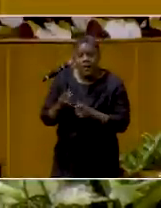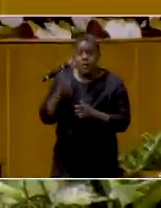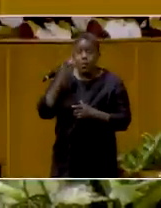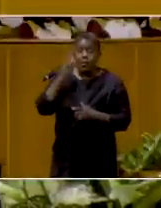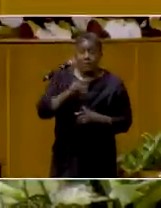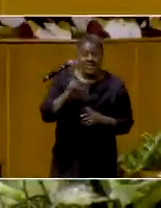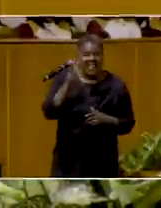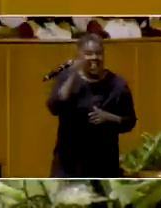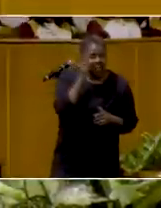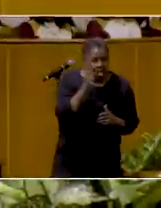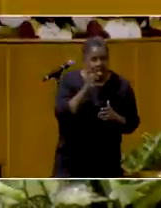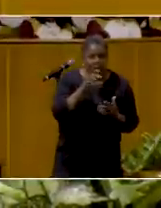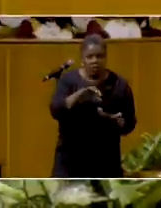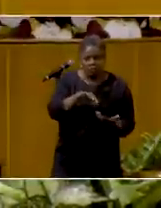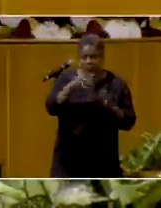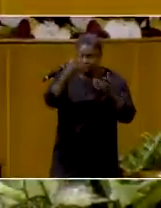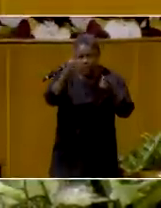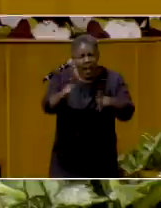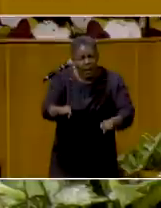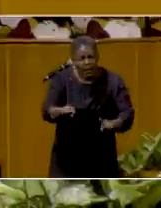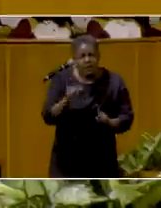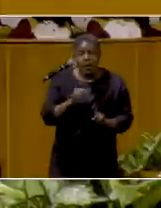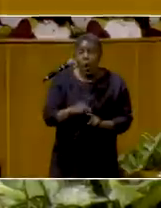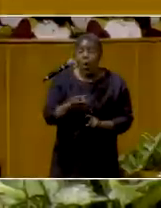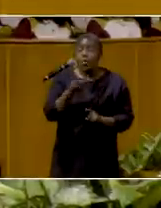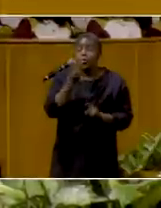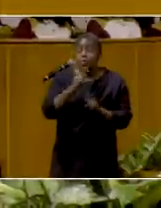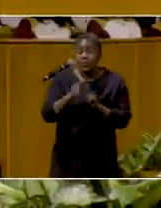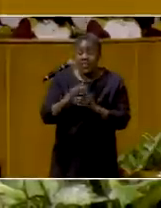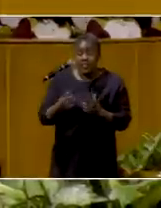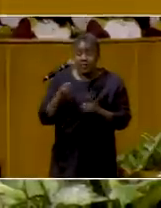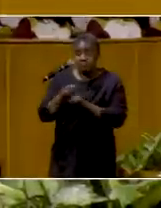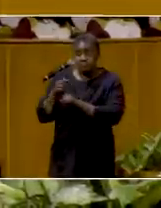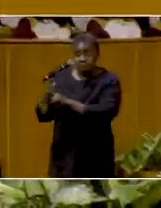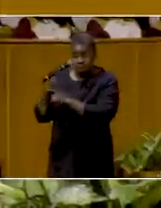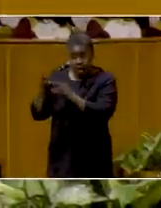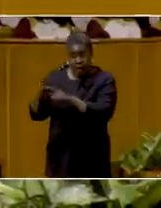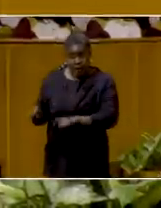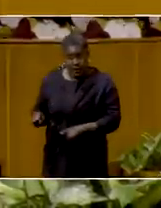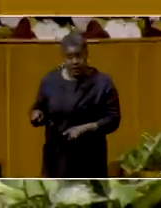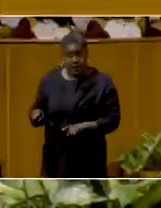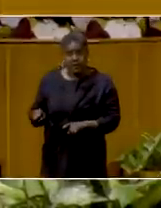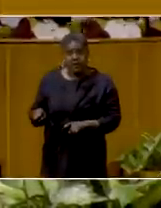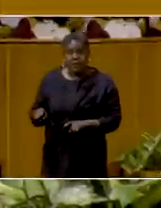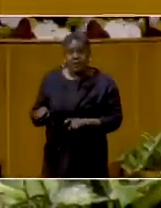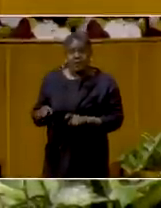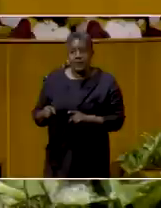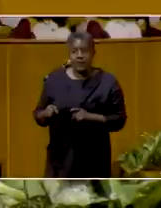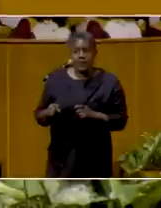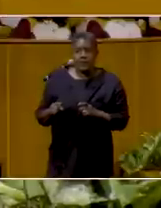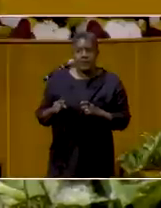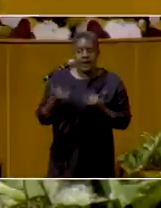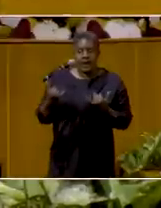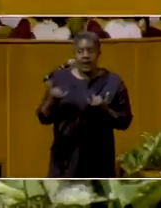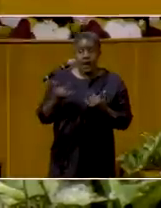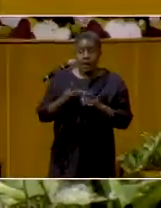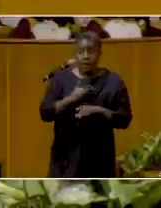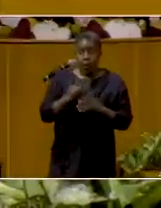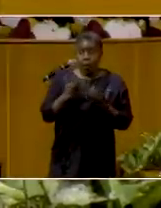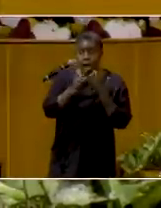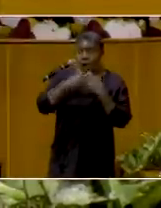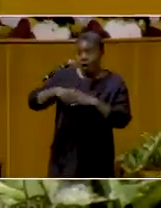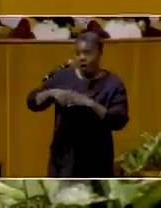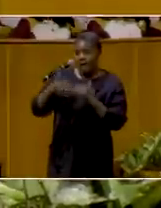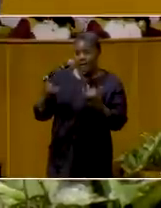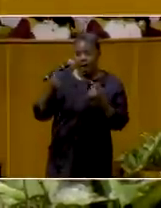evil and tragedy, two characteristics of God that you held in harmony are now in conflict with each other.